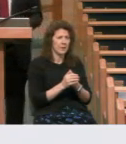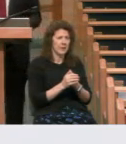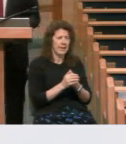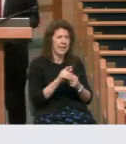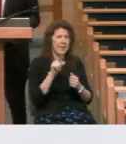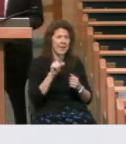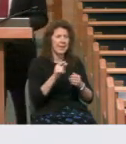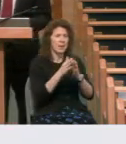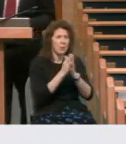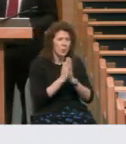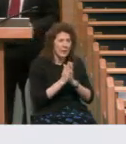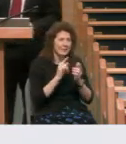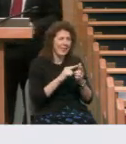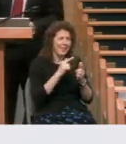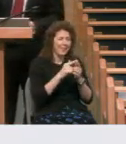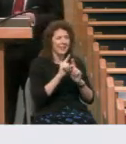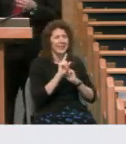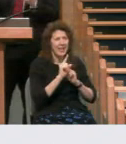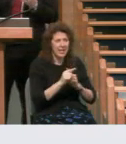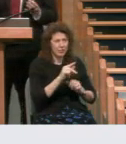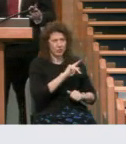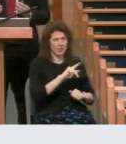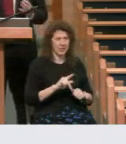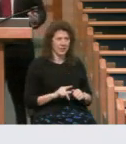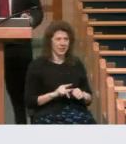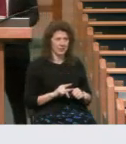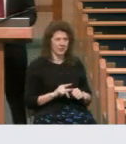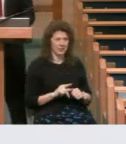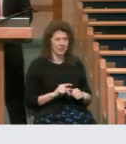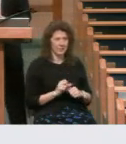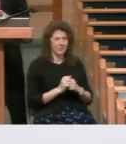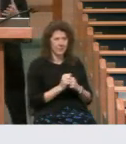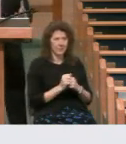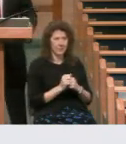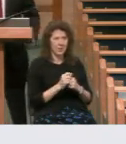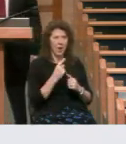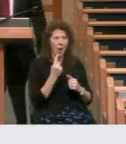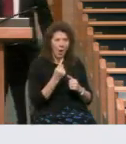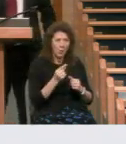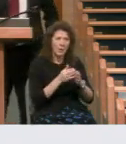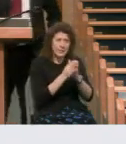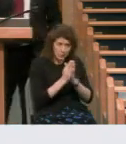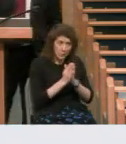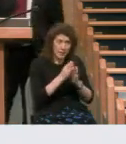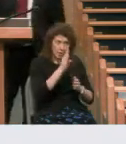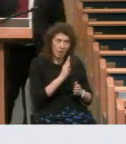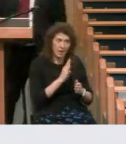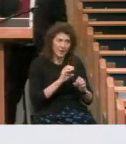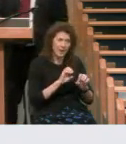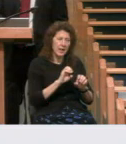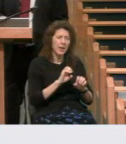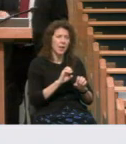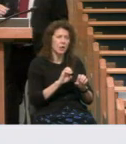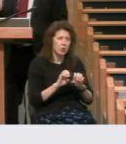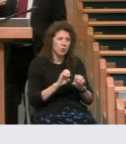and then he answered the king. And so he's even using small moments like that to pray and make sure he's doing what needs to be